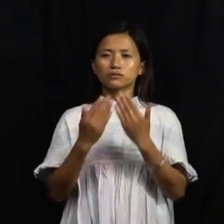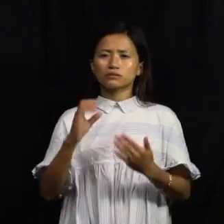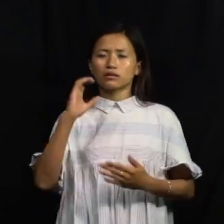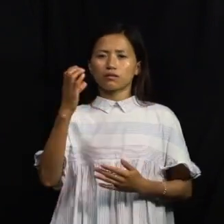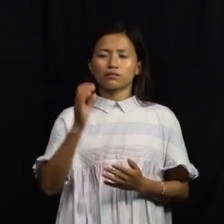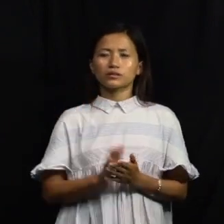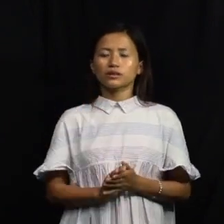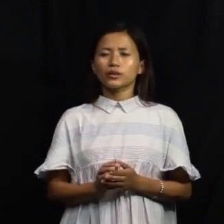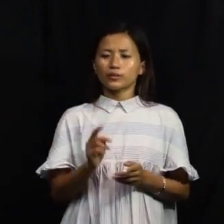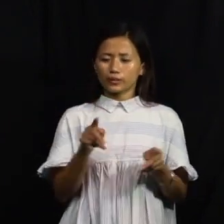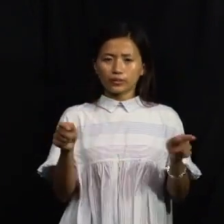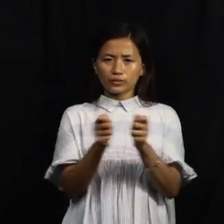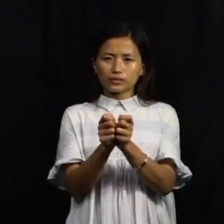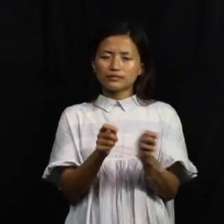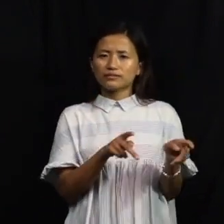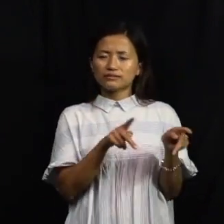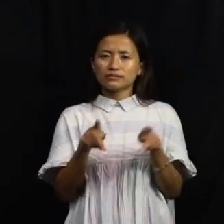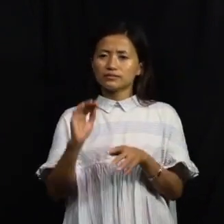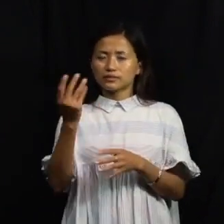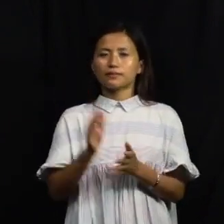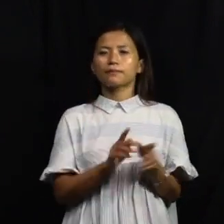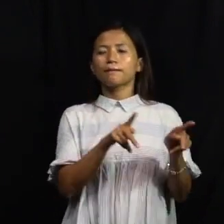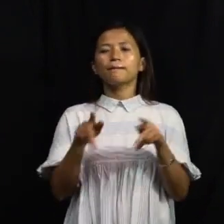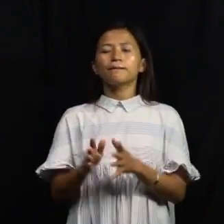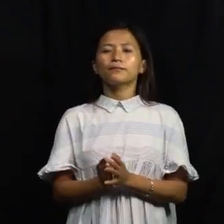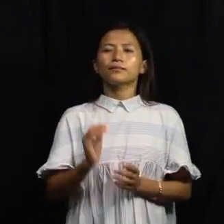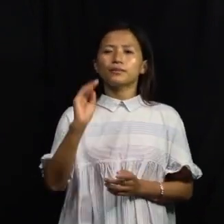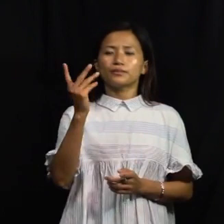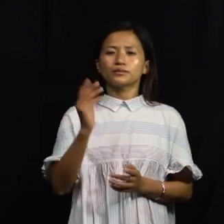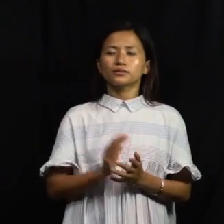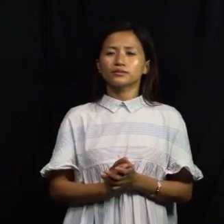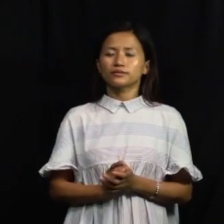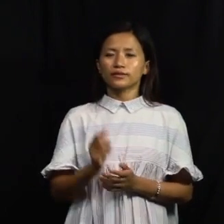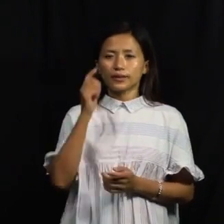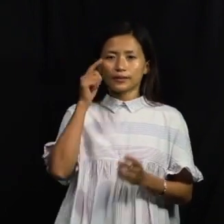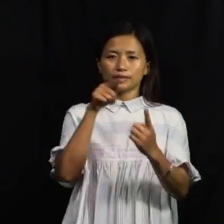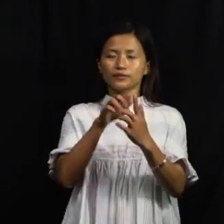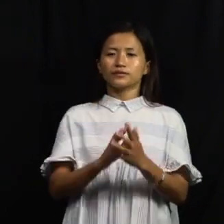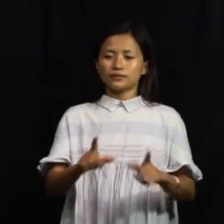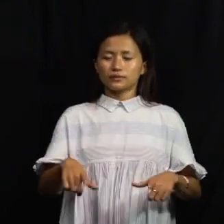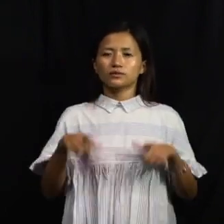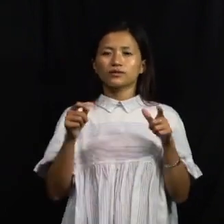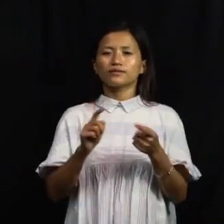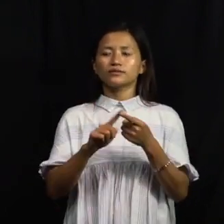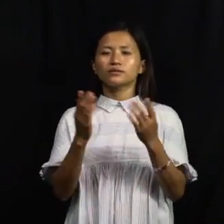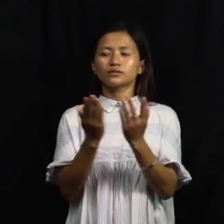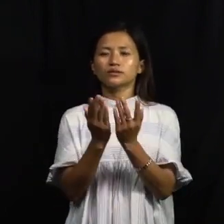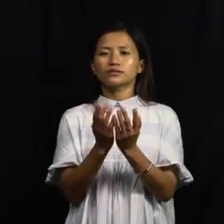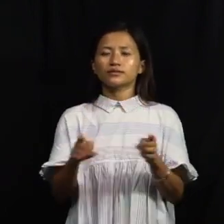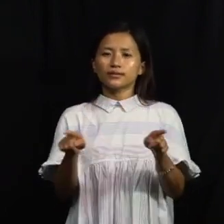with some purpose or aim in life, isn't it? So that is mean by education as